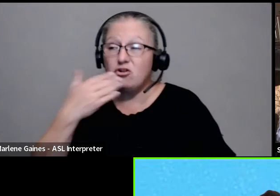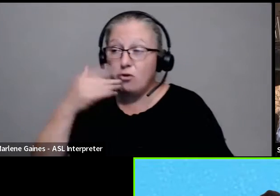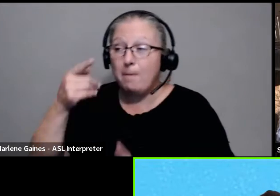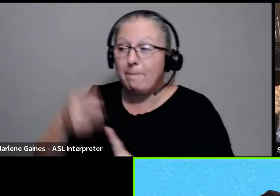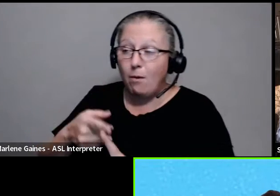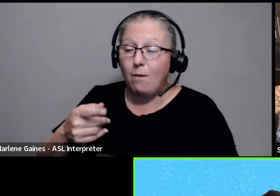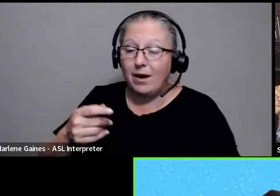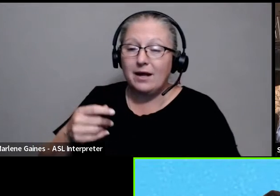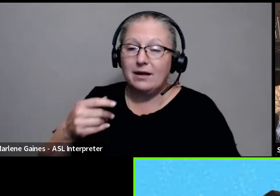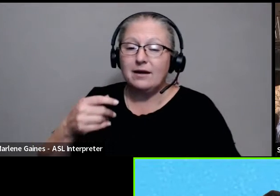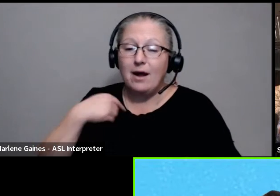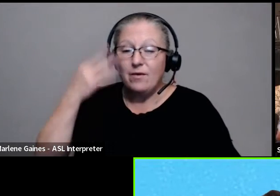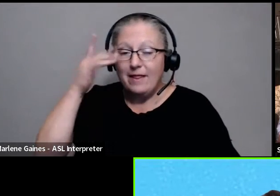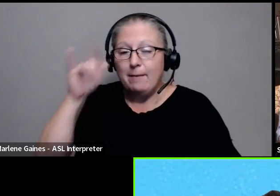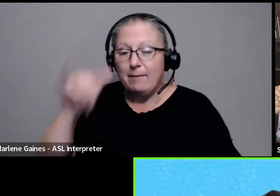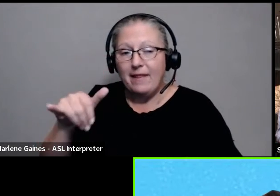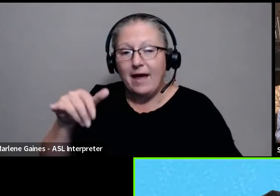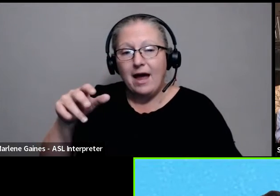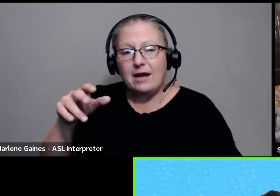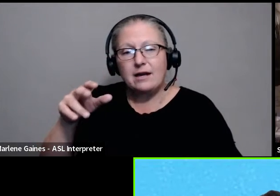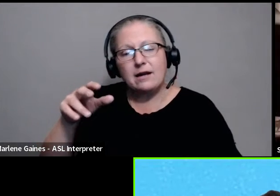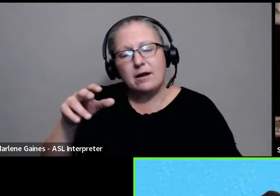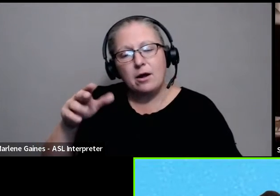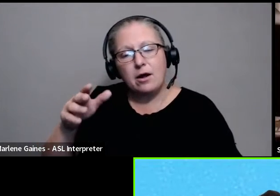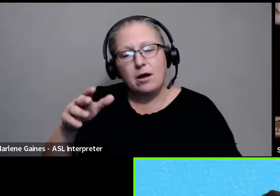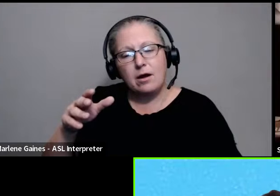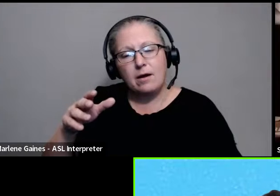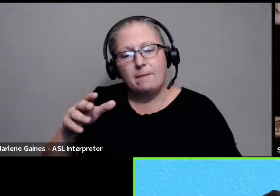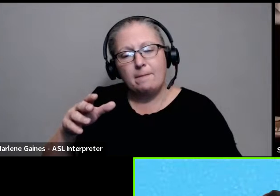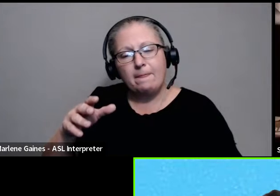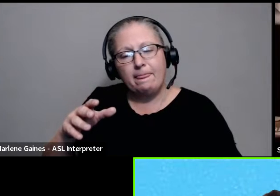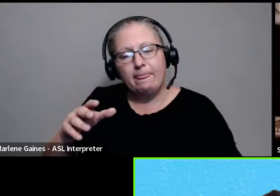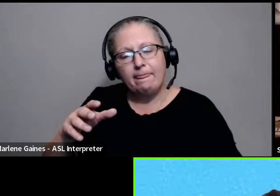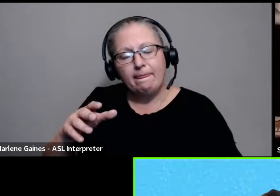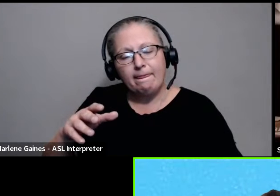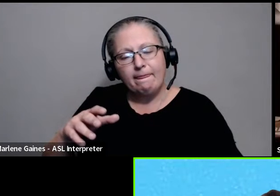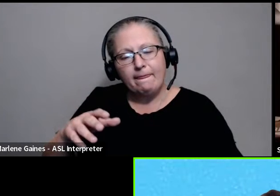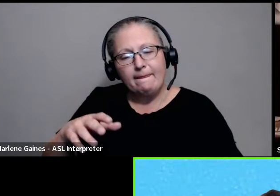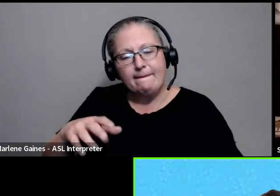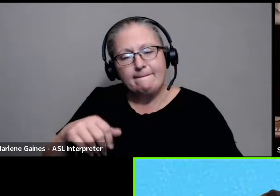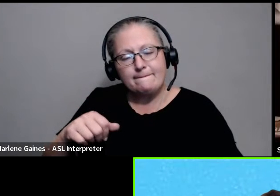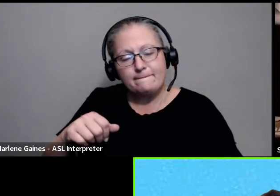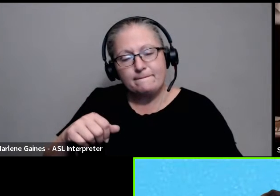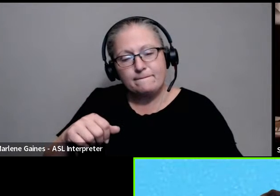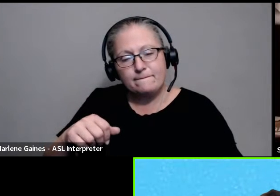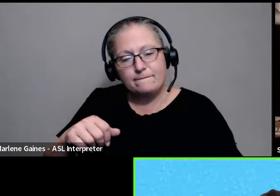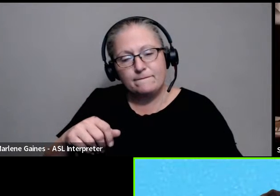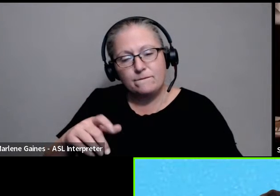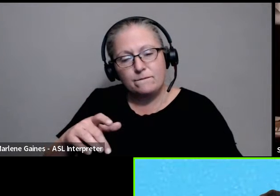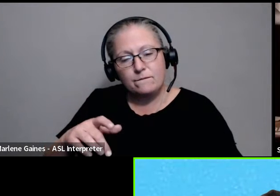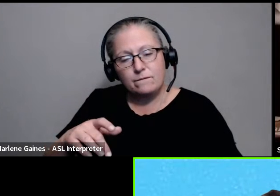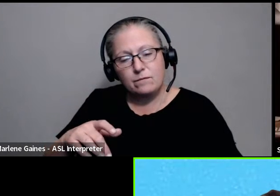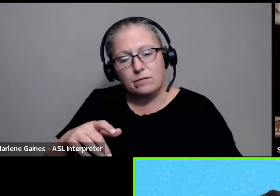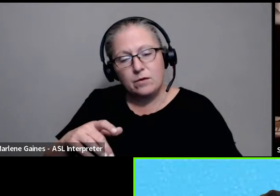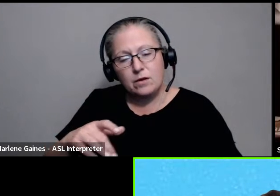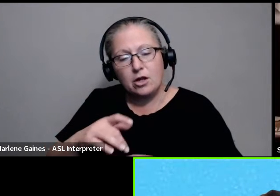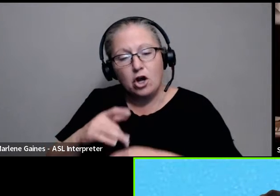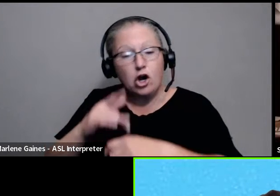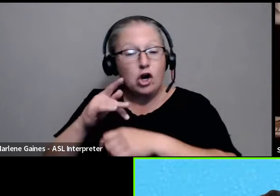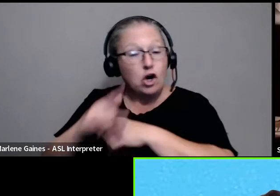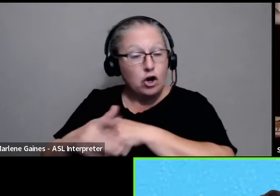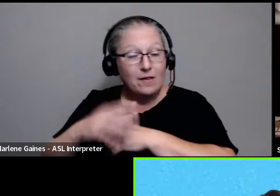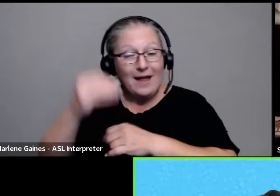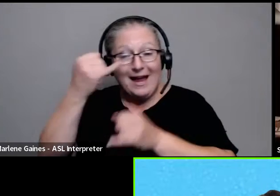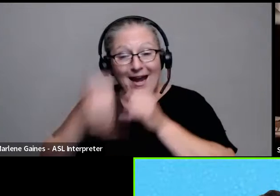I was thinking as well, is the pre or the early on, and then the at the end of the year